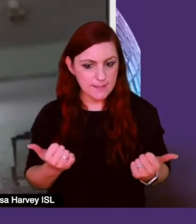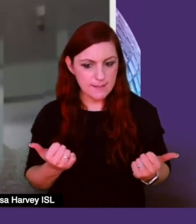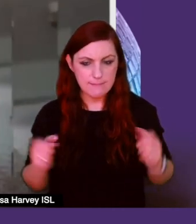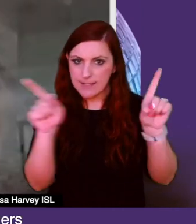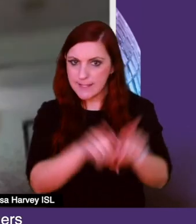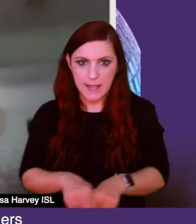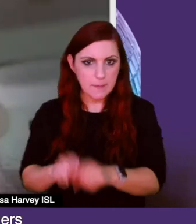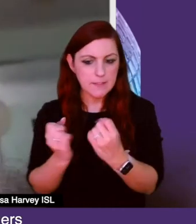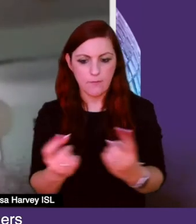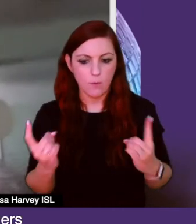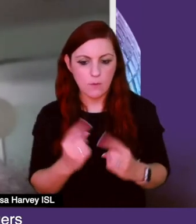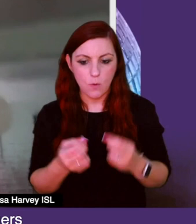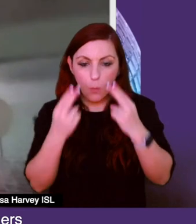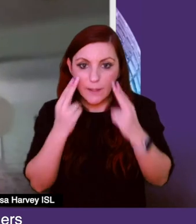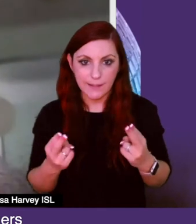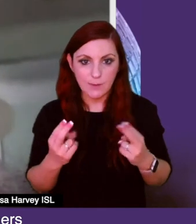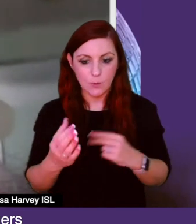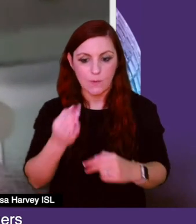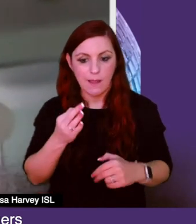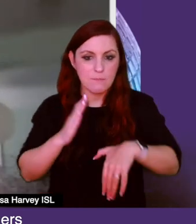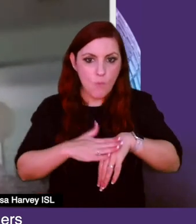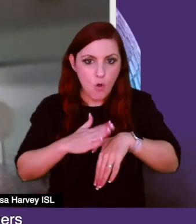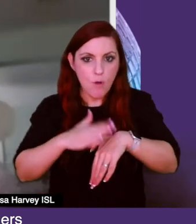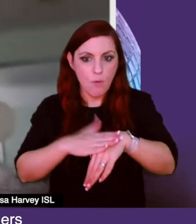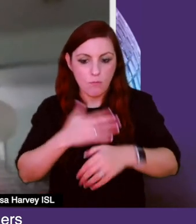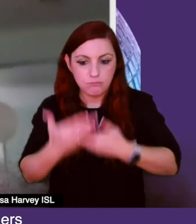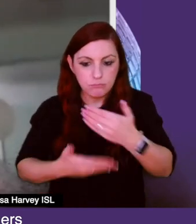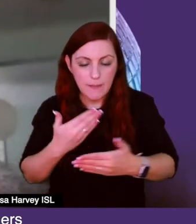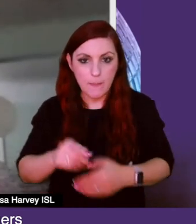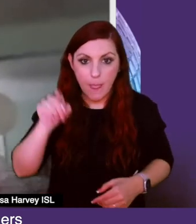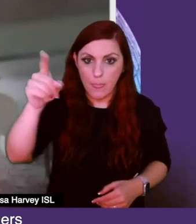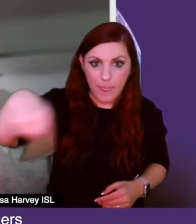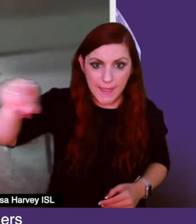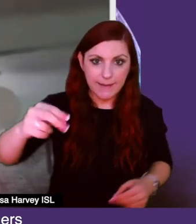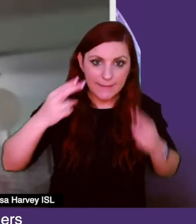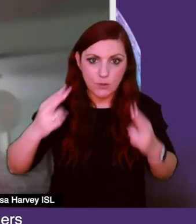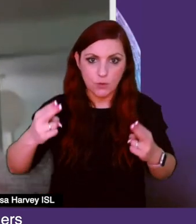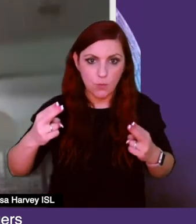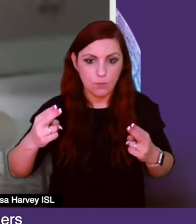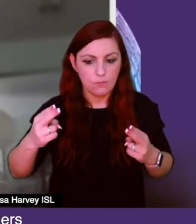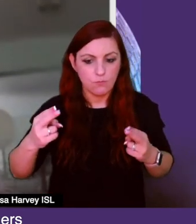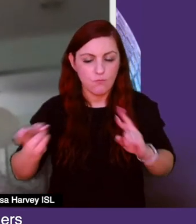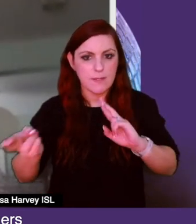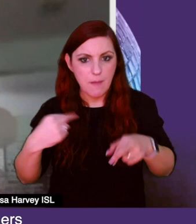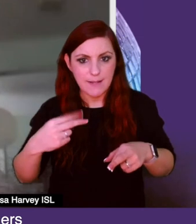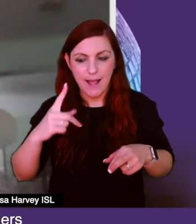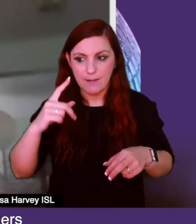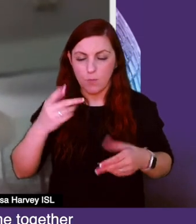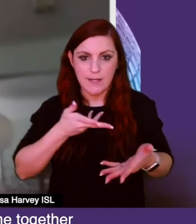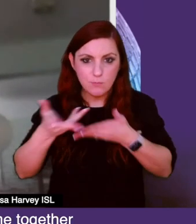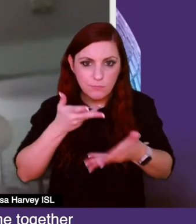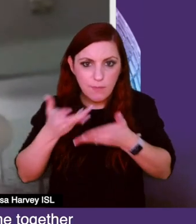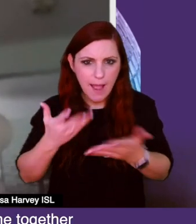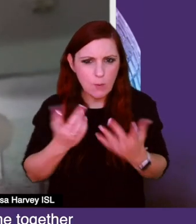justice. We've got to get this message across. And those buggers out there have got to understand. And how do we do that?